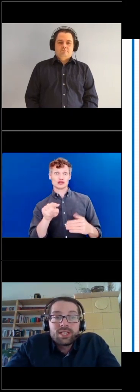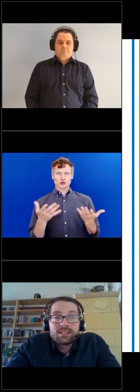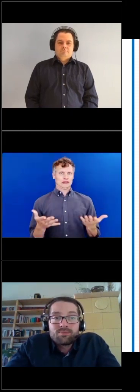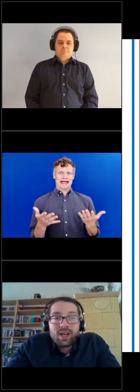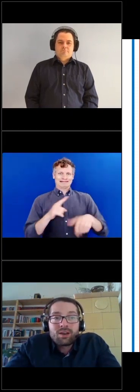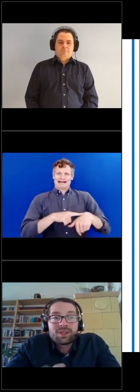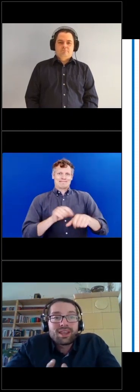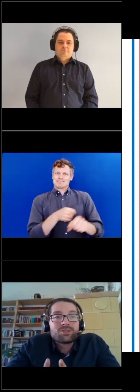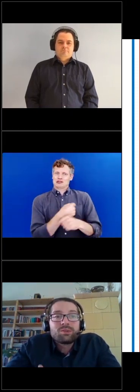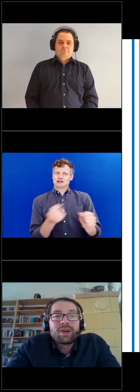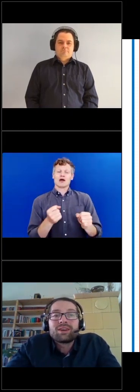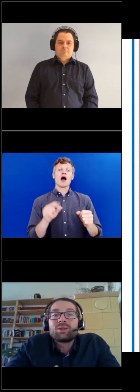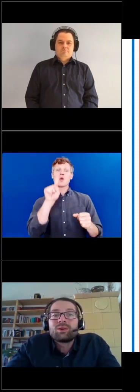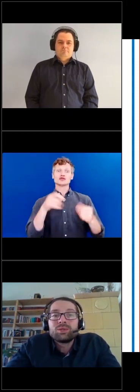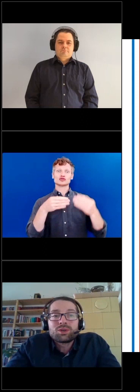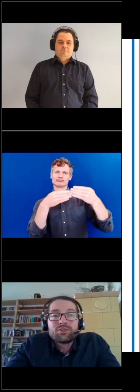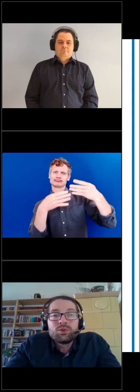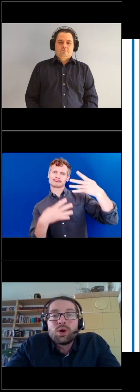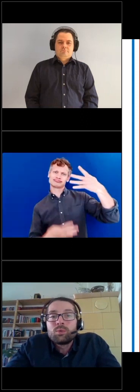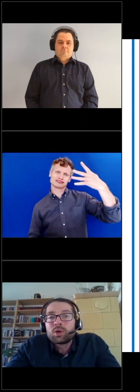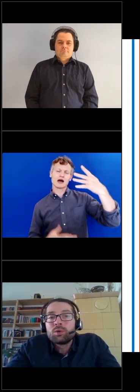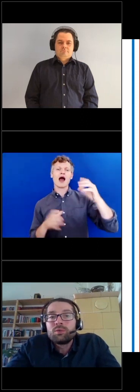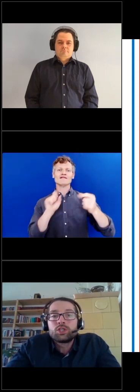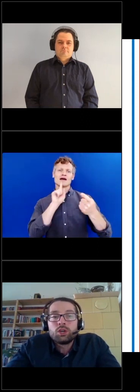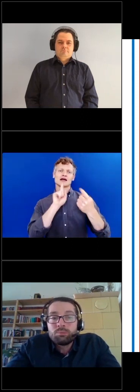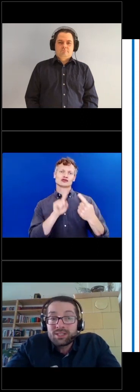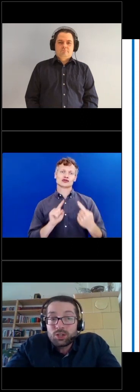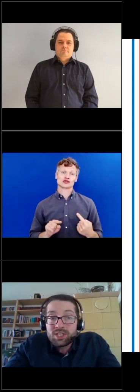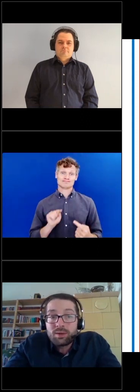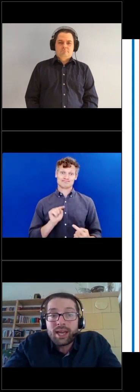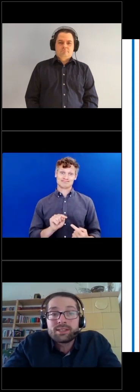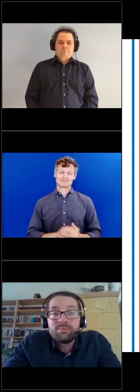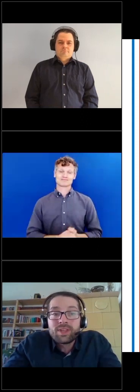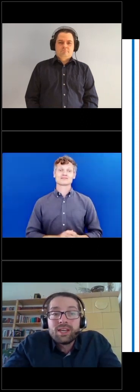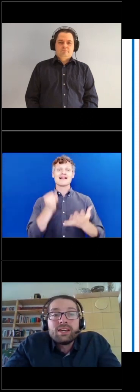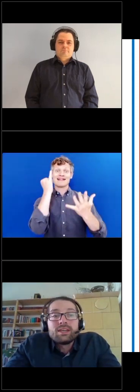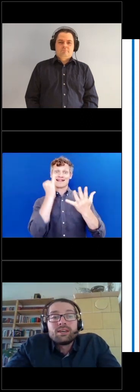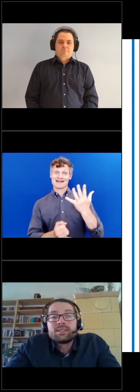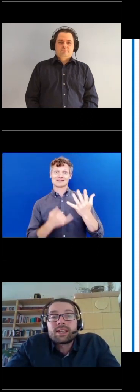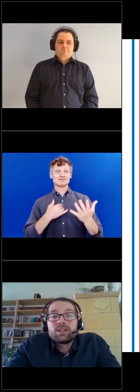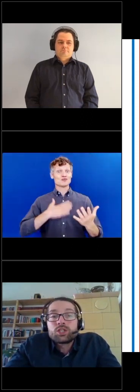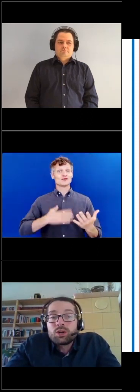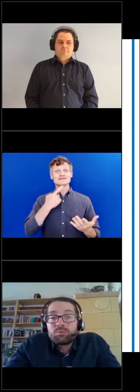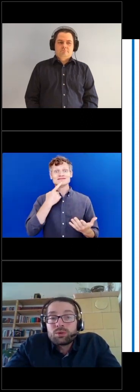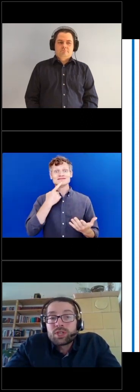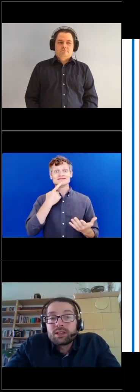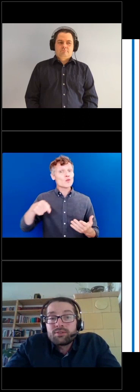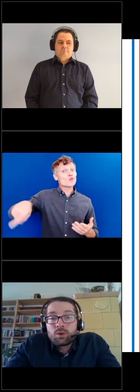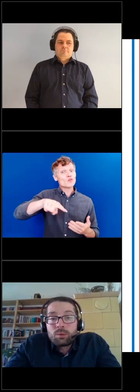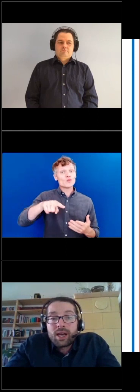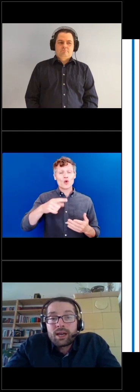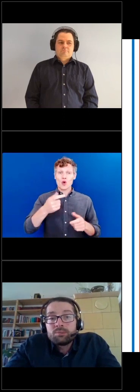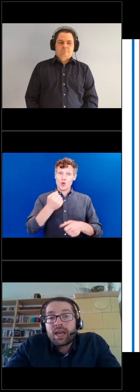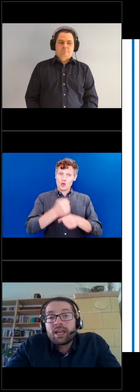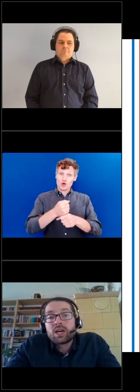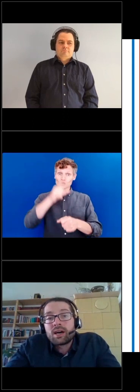but not least, I would like to remind all those of you who are working with a German-based humanitarian actor that the joint project Leave